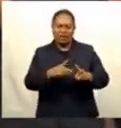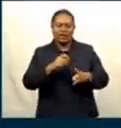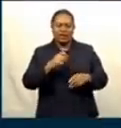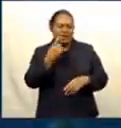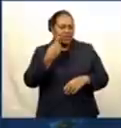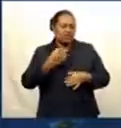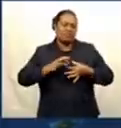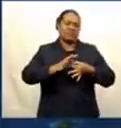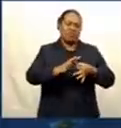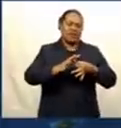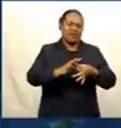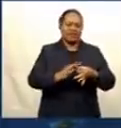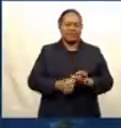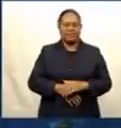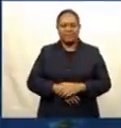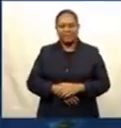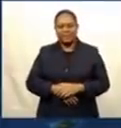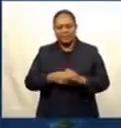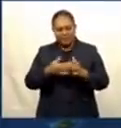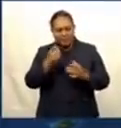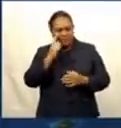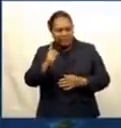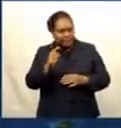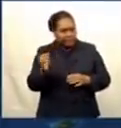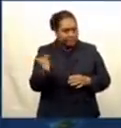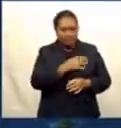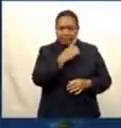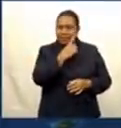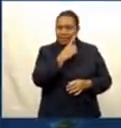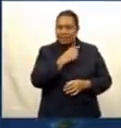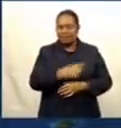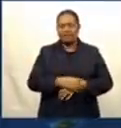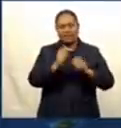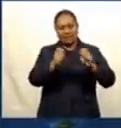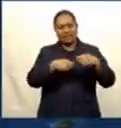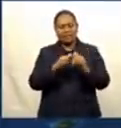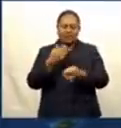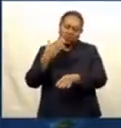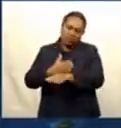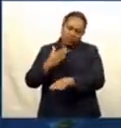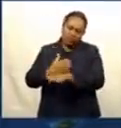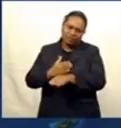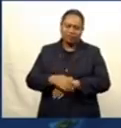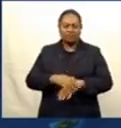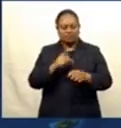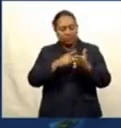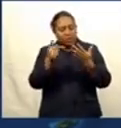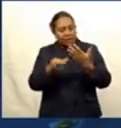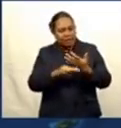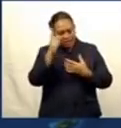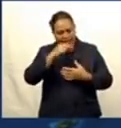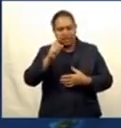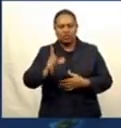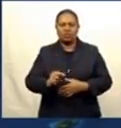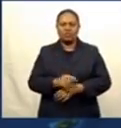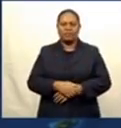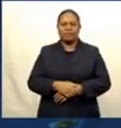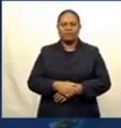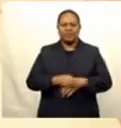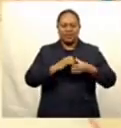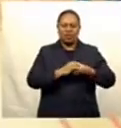team. Also provided to the girls some footwork and agility programs that they can do in confined